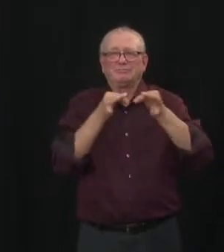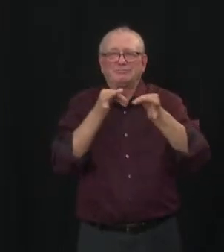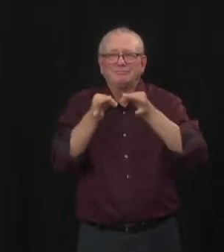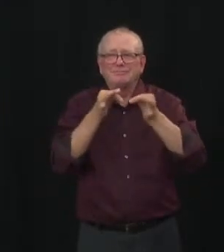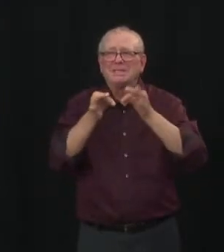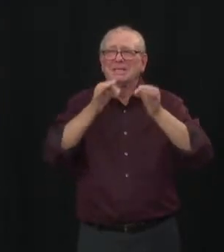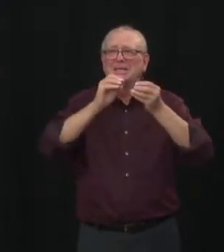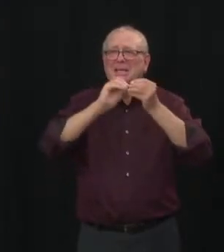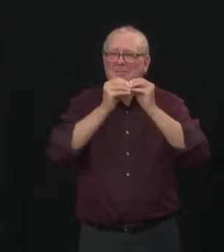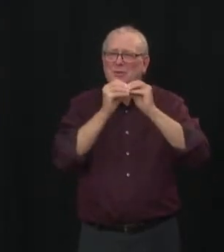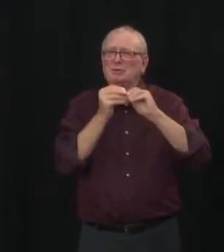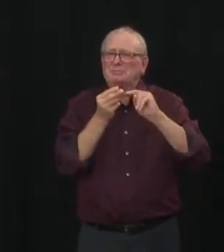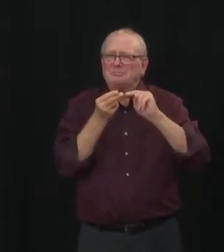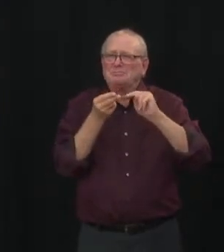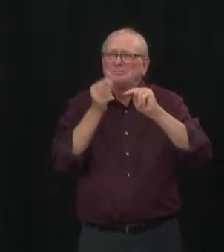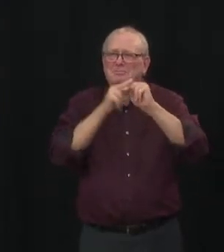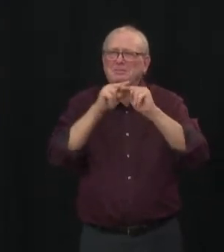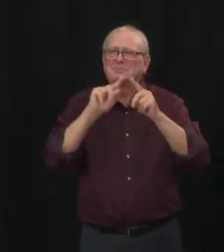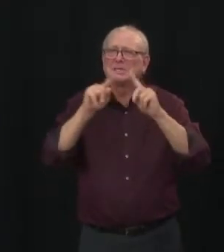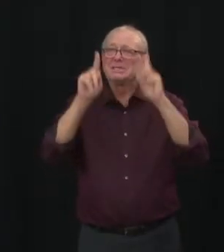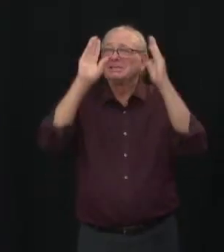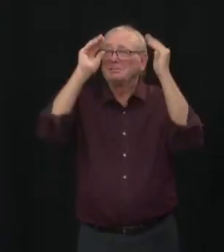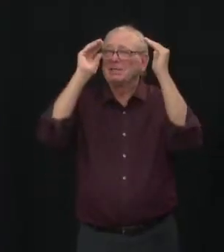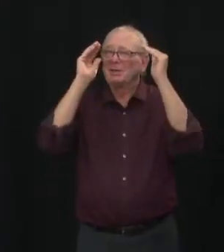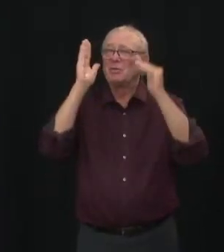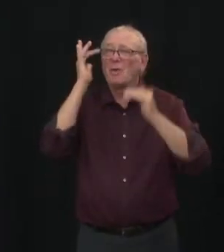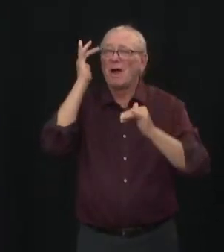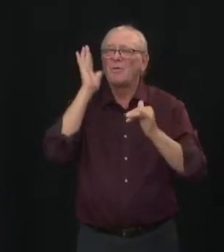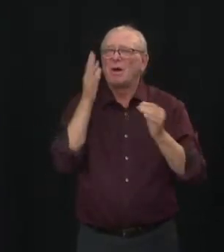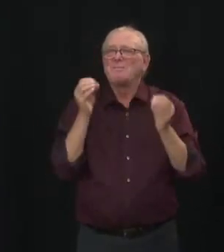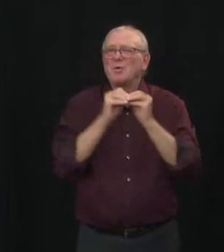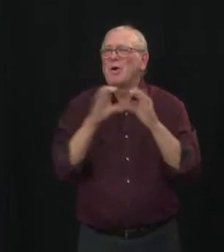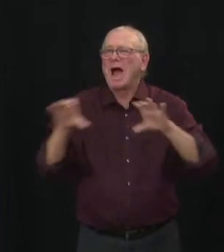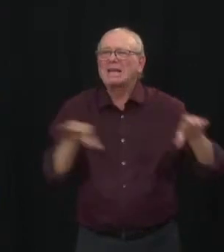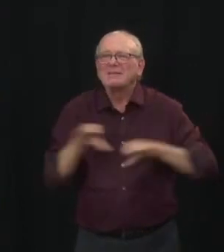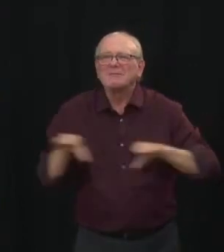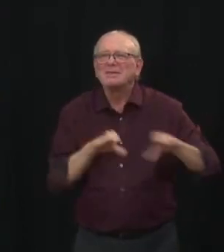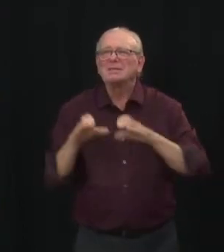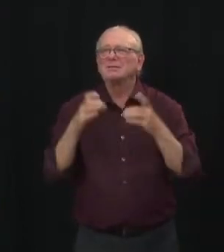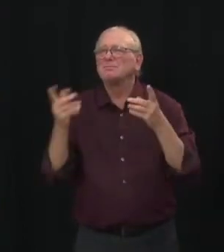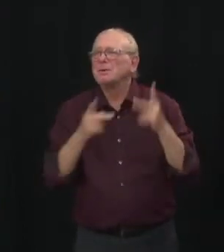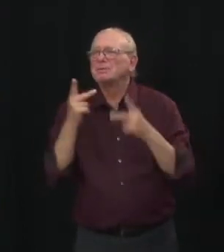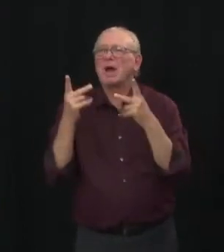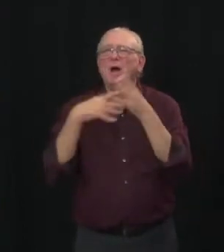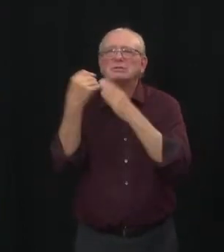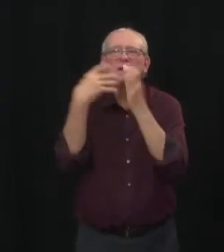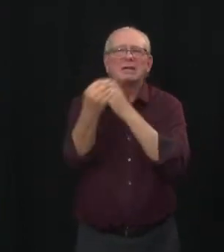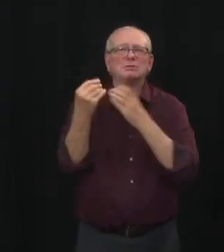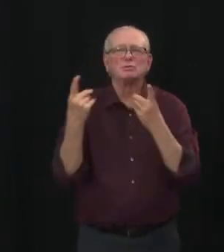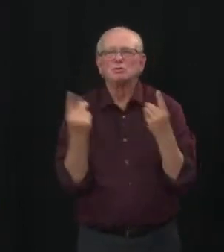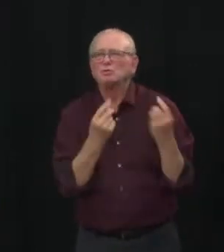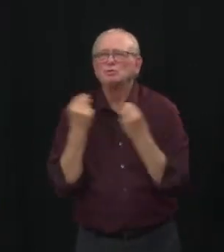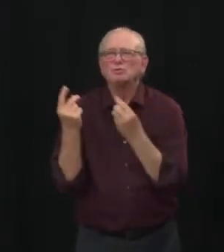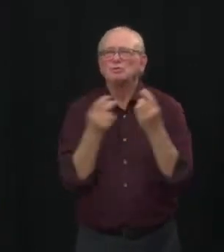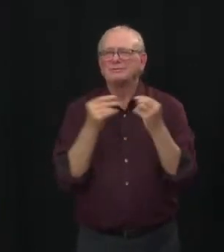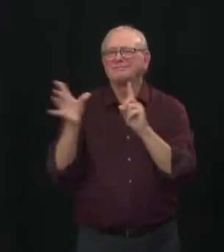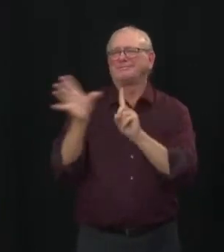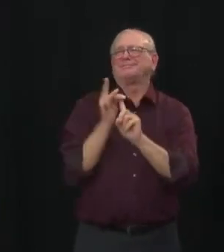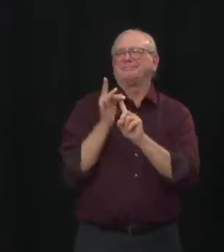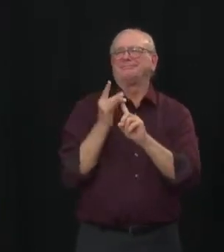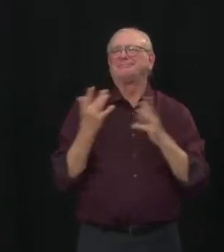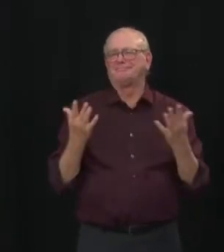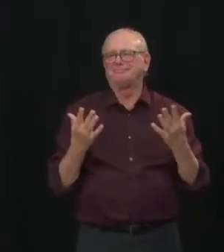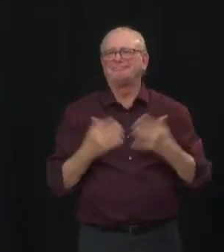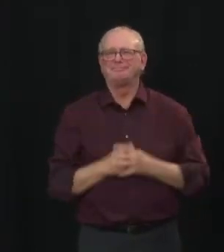again. We continue to track Omicron and its subvariant BA2 in our province, as well as evidence of the effectiveness of